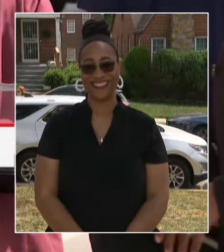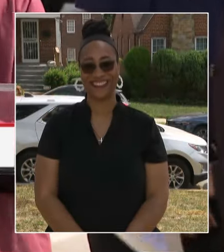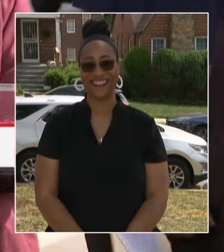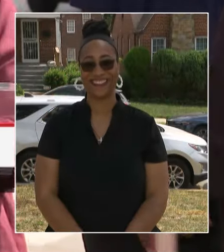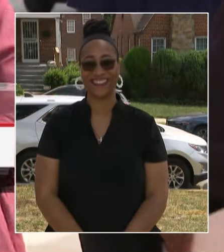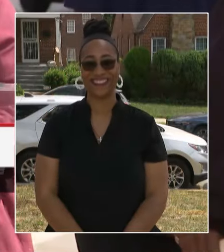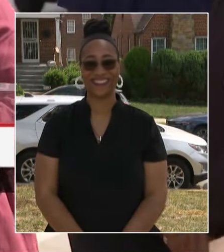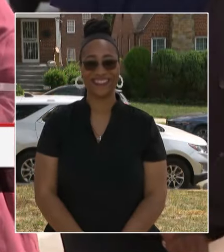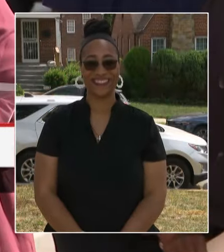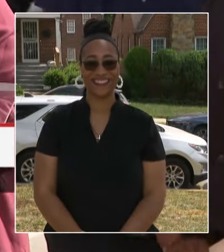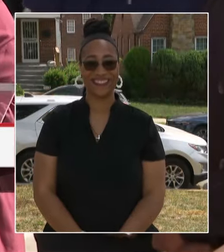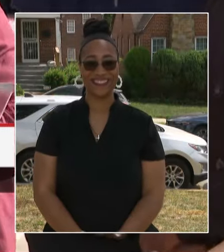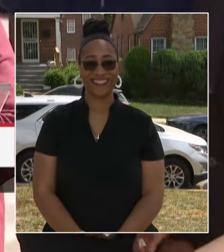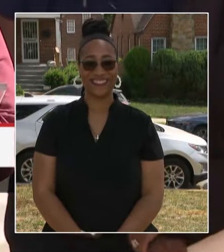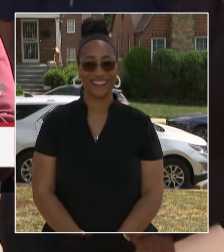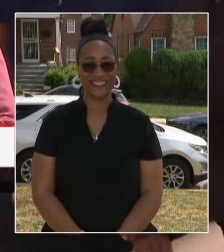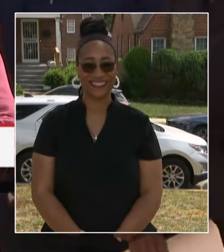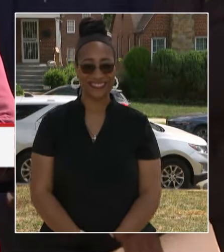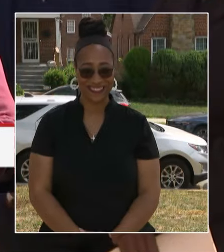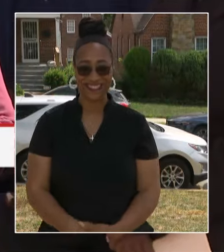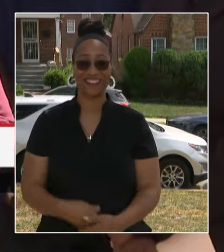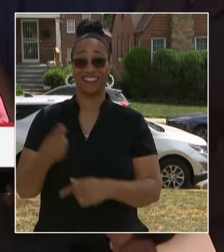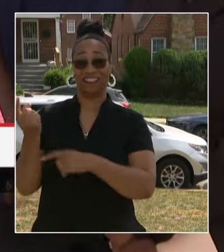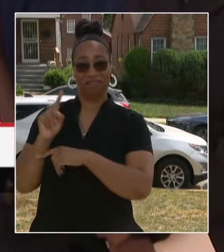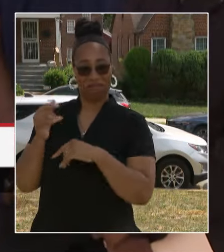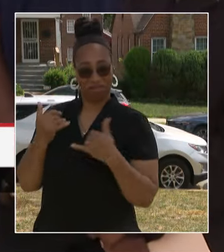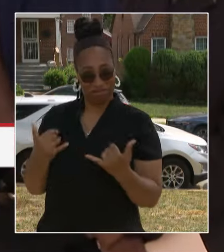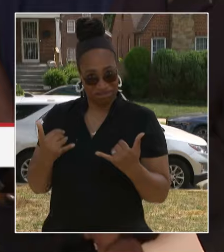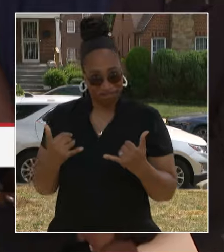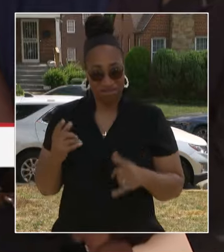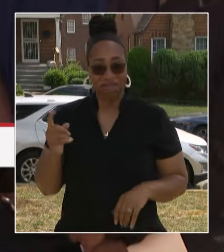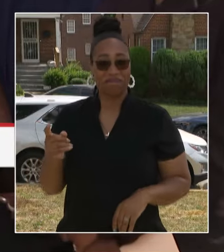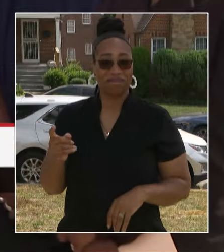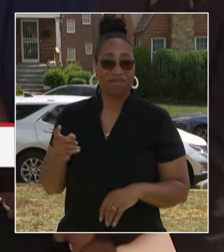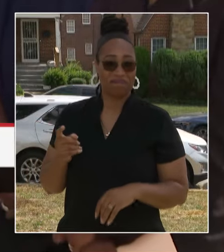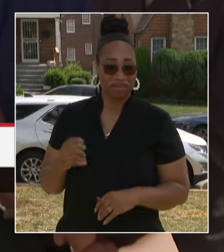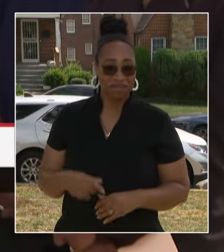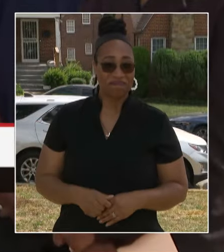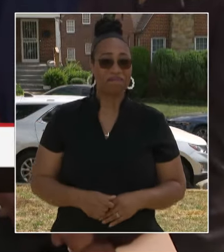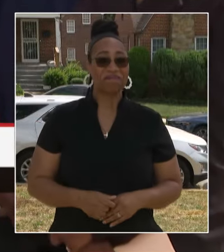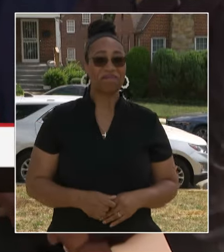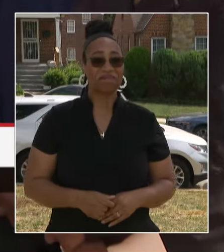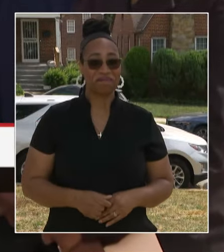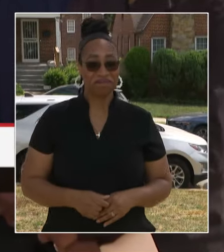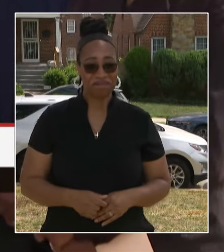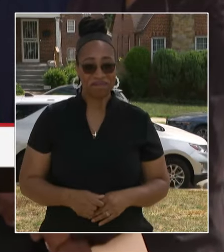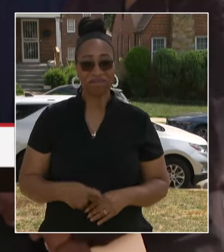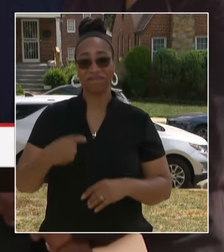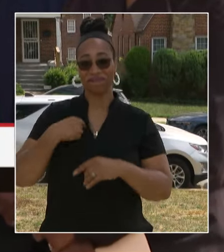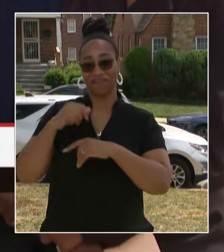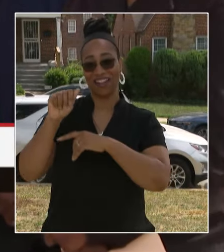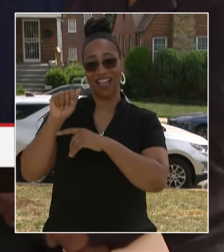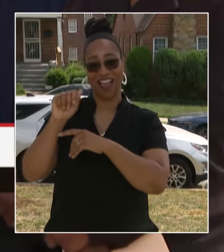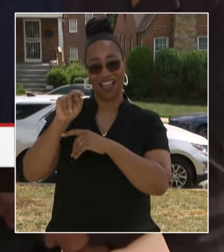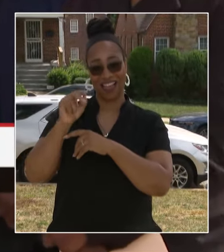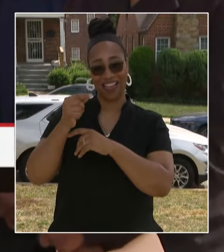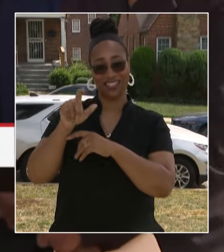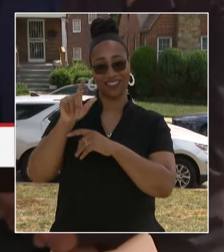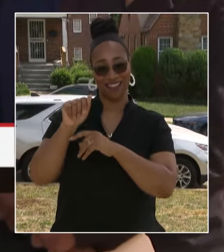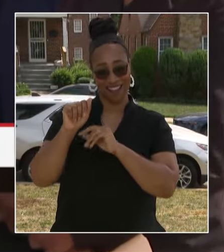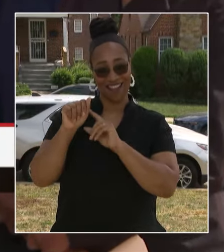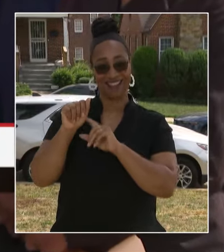Good morning. I'm Angeline Spaulding Flowers. I'm my parents' oldest daughter. And actually,